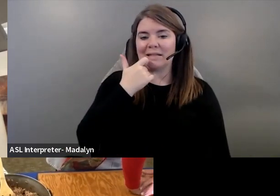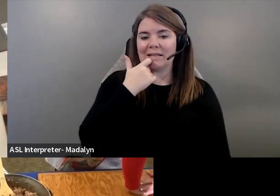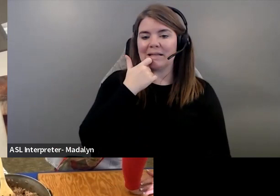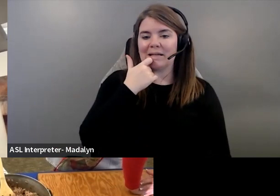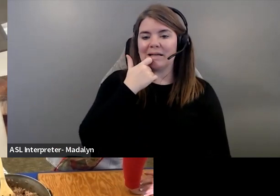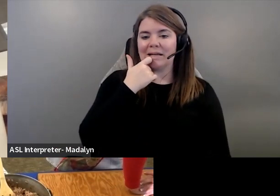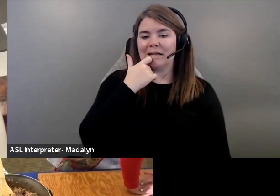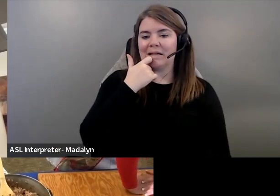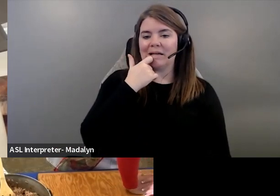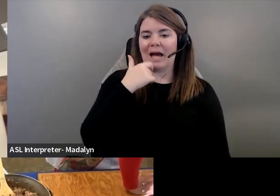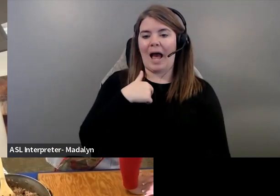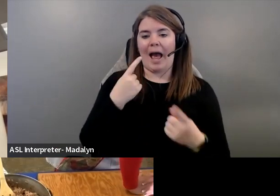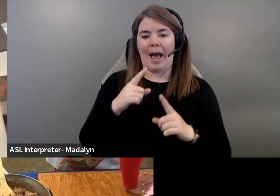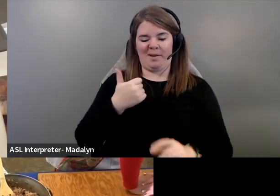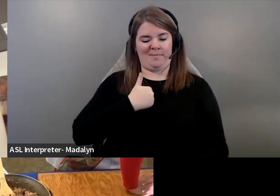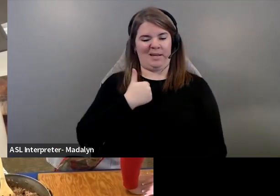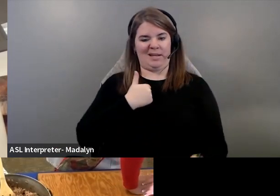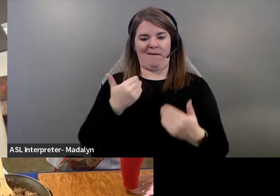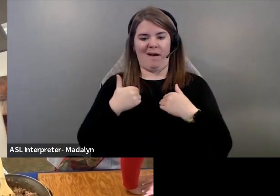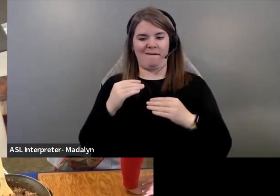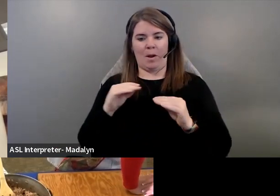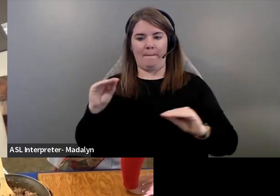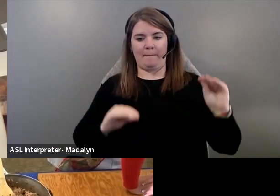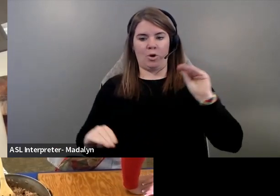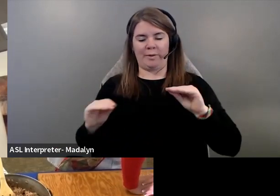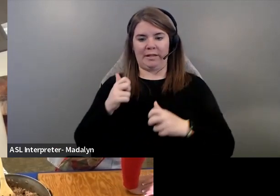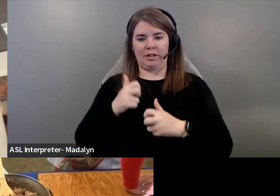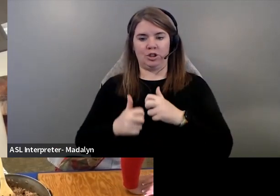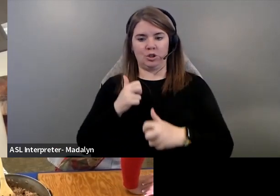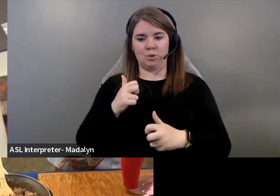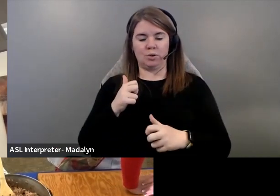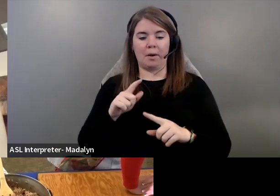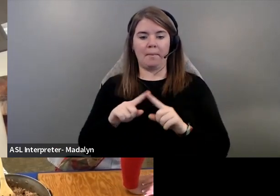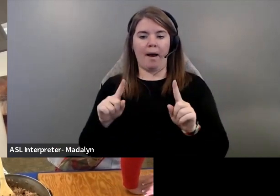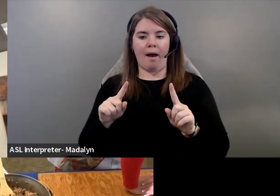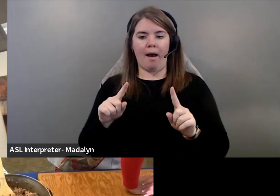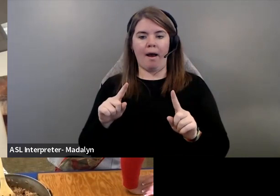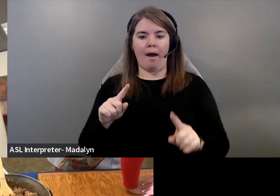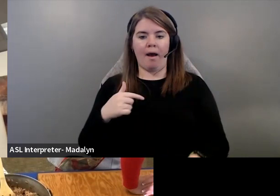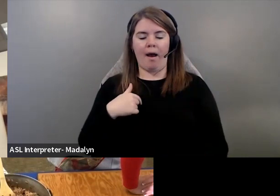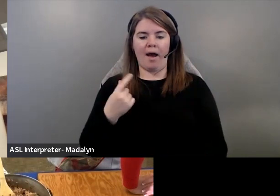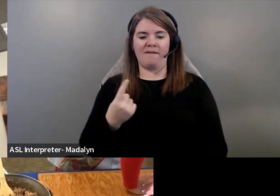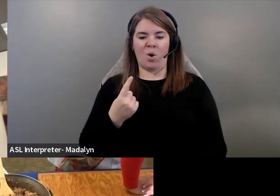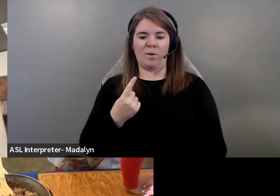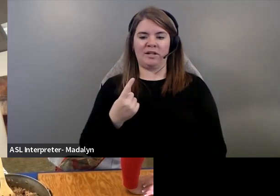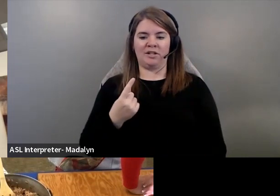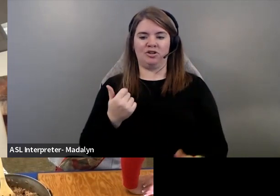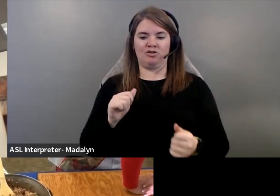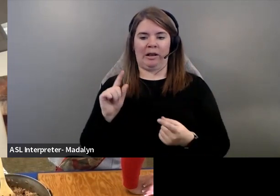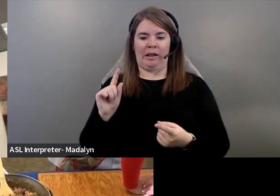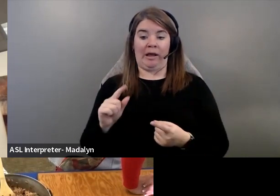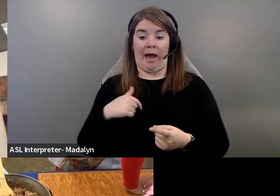some mobility issues myself, but I've always been a cut corners kind of gal that loves to